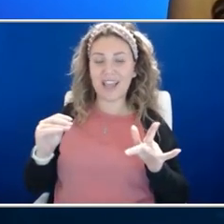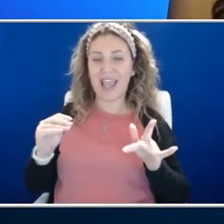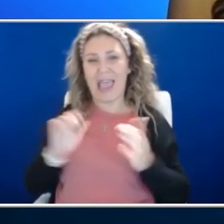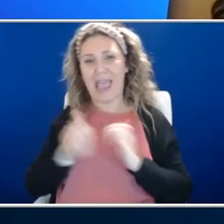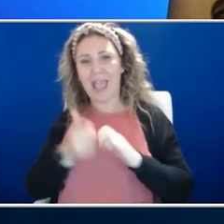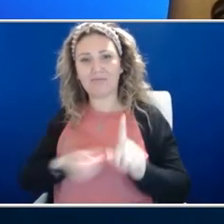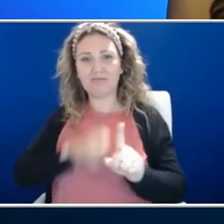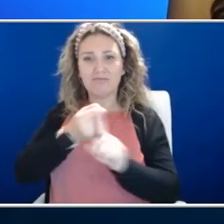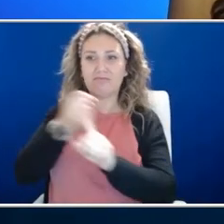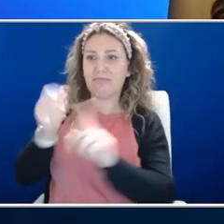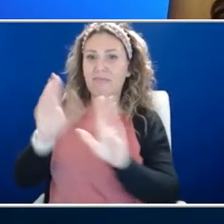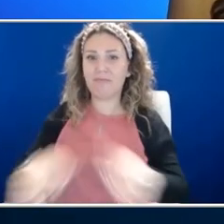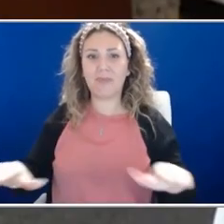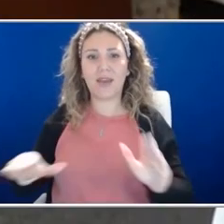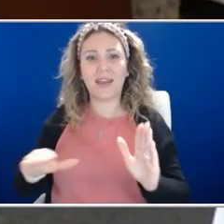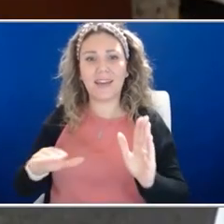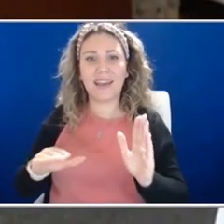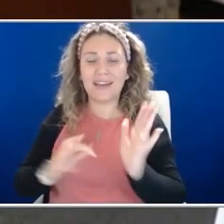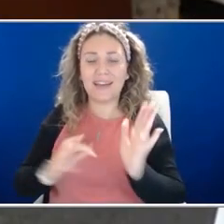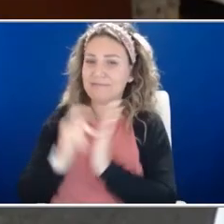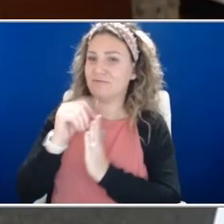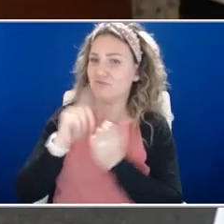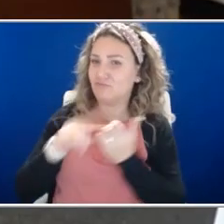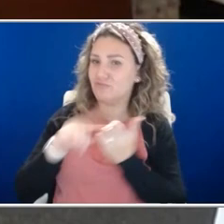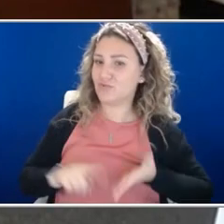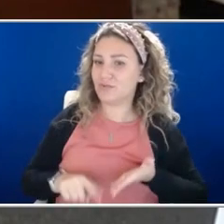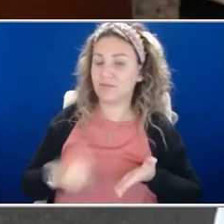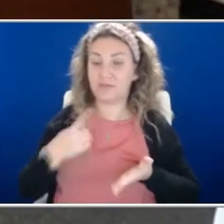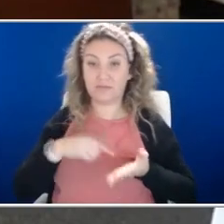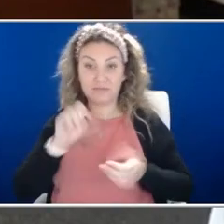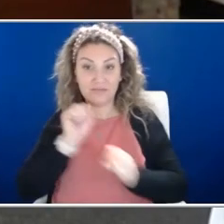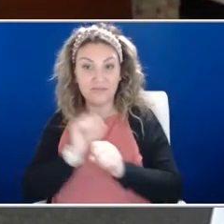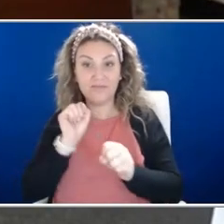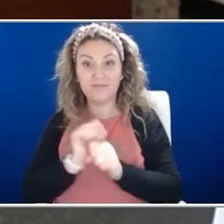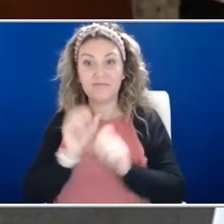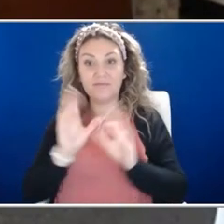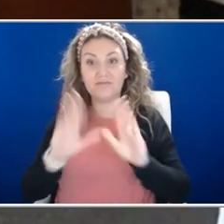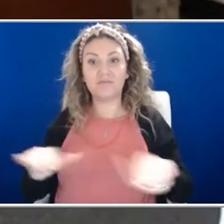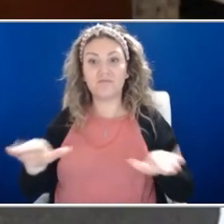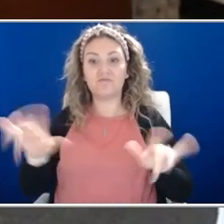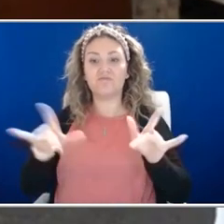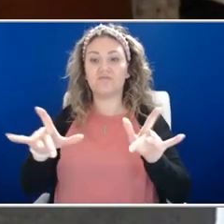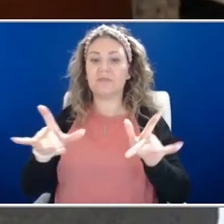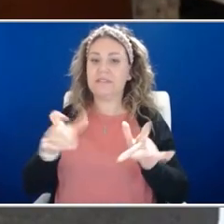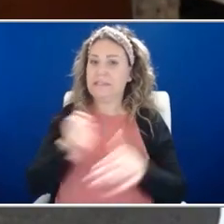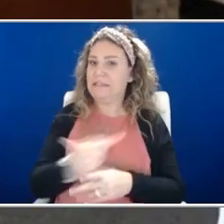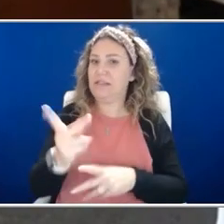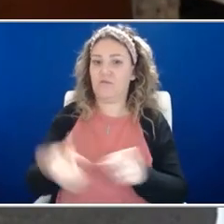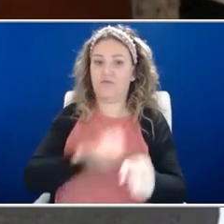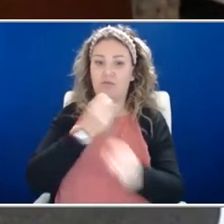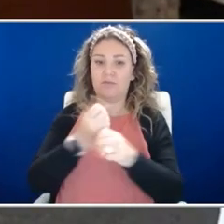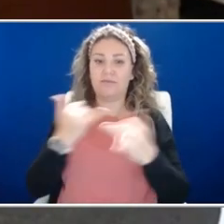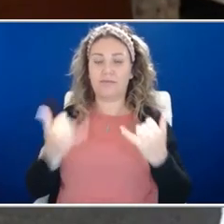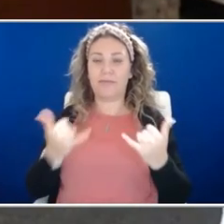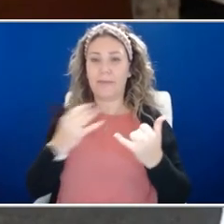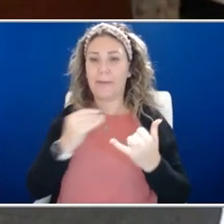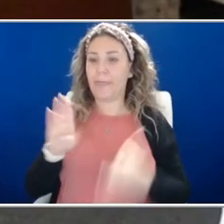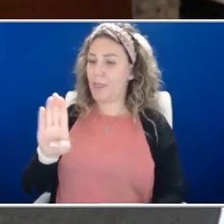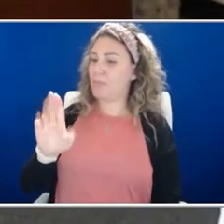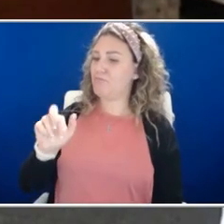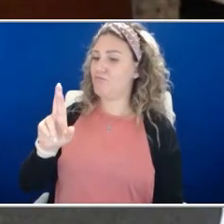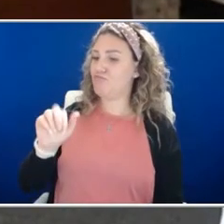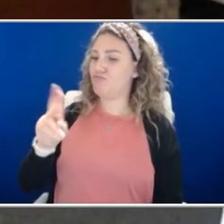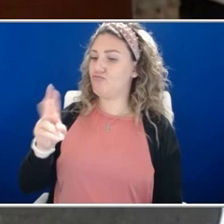pediatric cancer research in our area. We have been working with Children's Mercy for several years now, and Braden's Hope